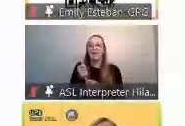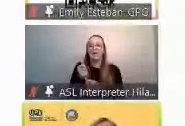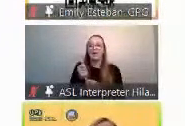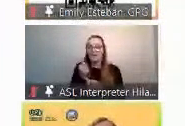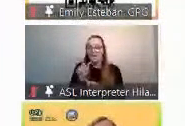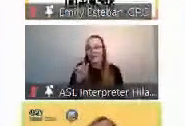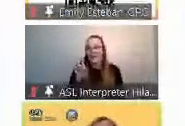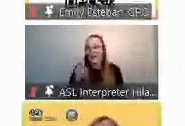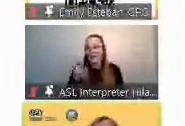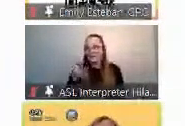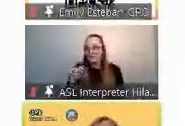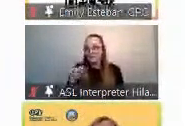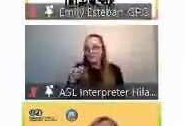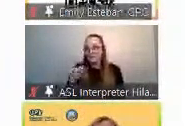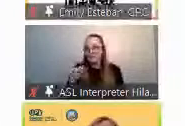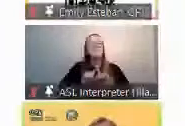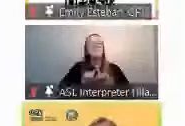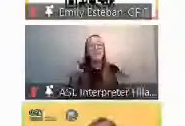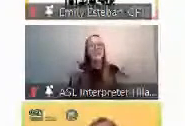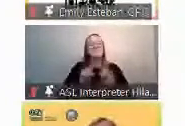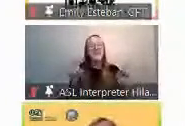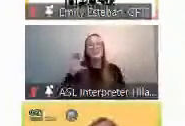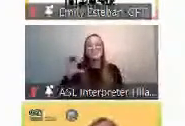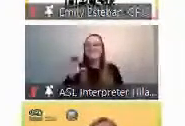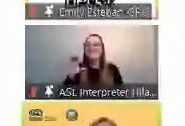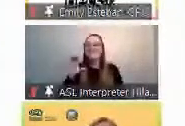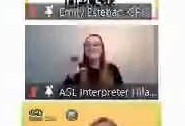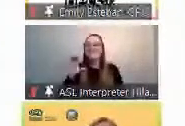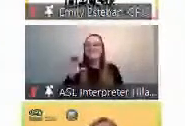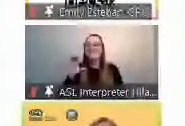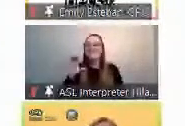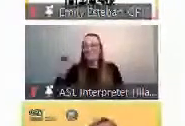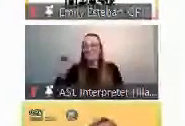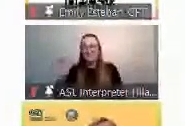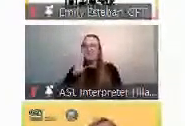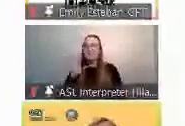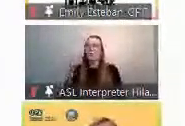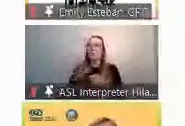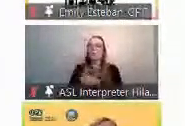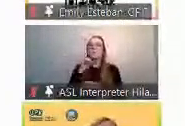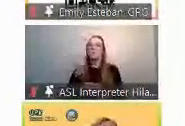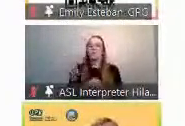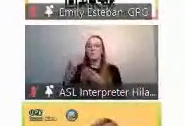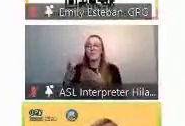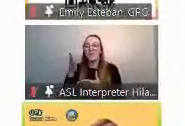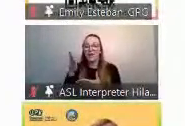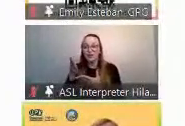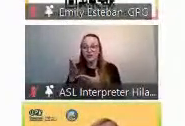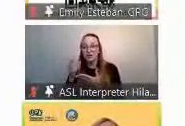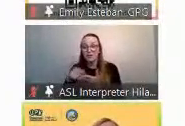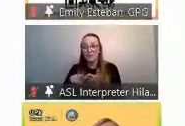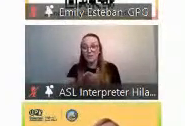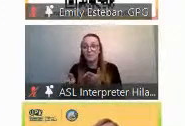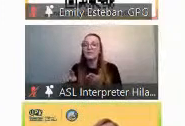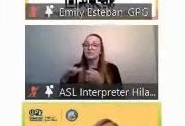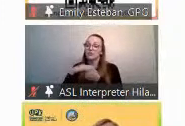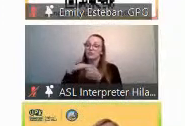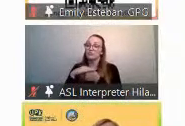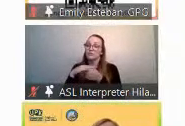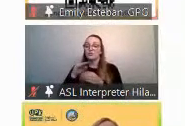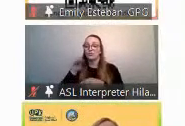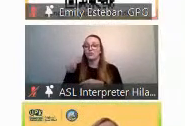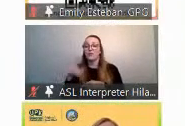CFCC contractors are reimbursed for provider payments, which are the regional market rate for the county they are serving children in,